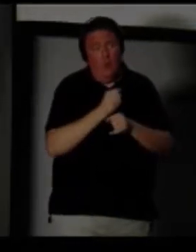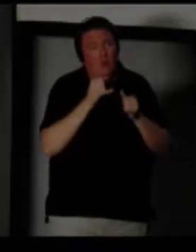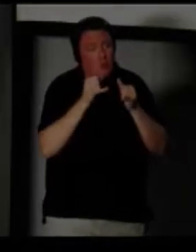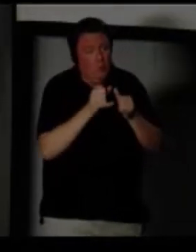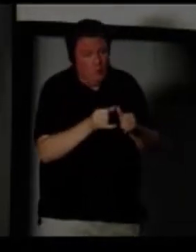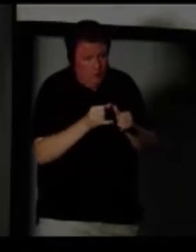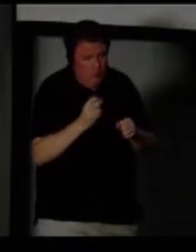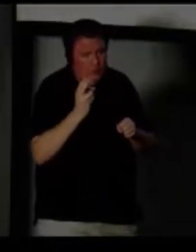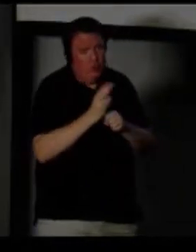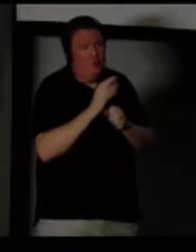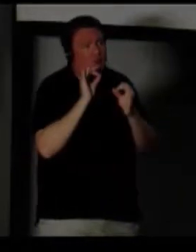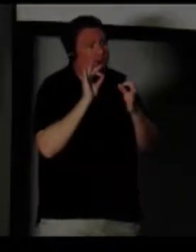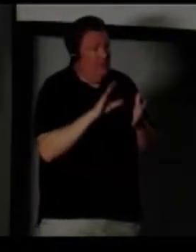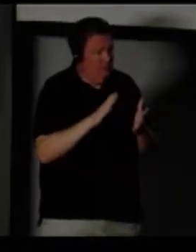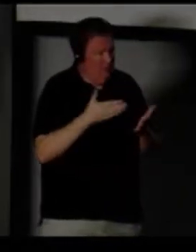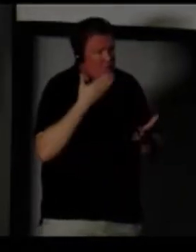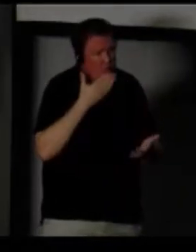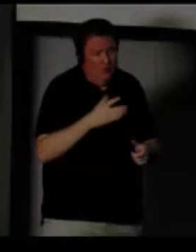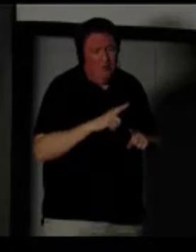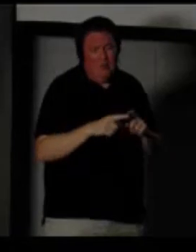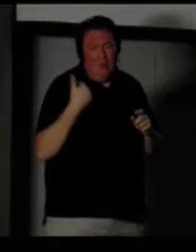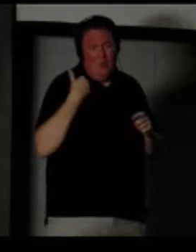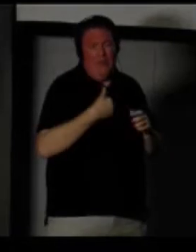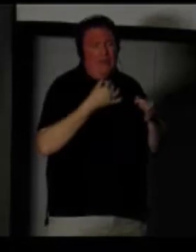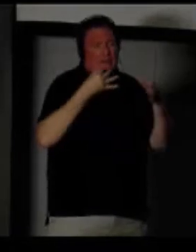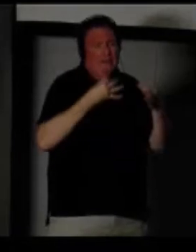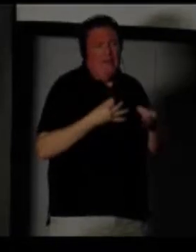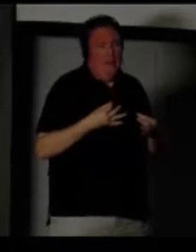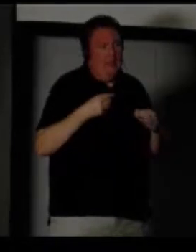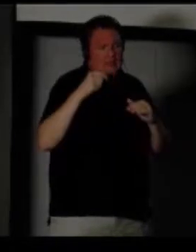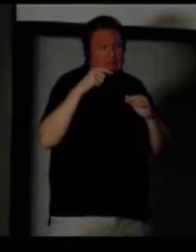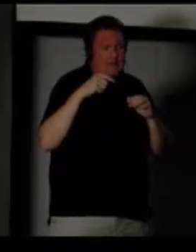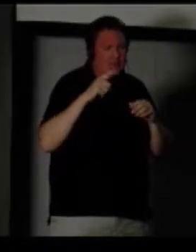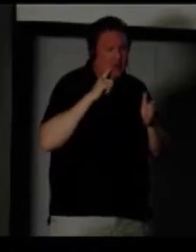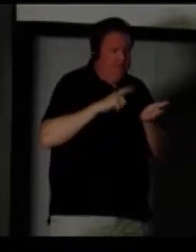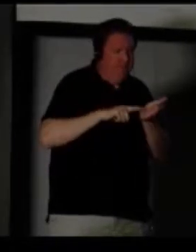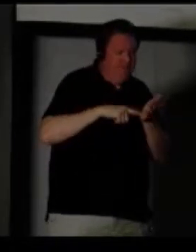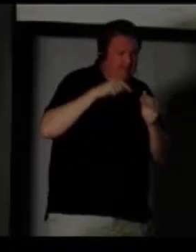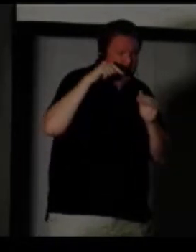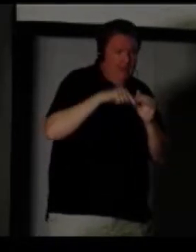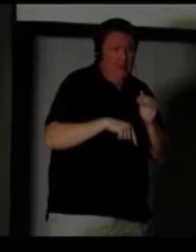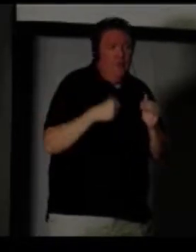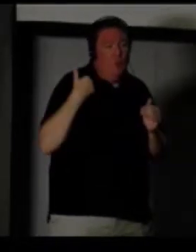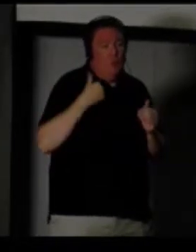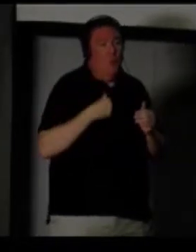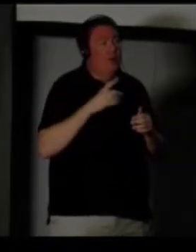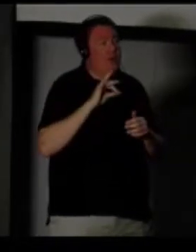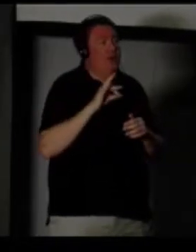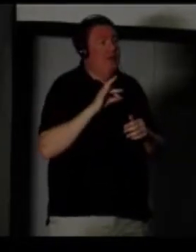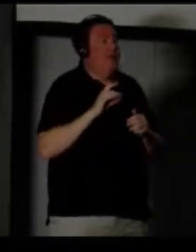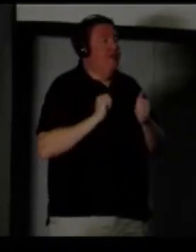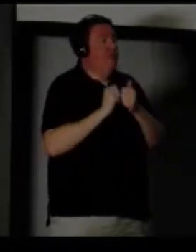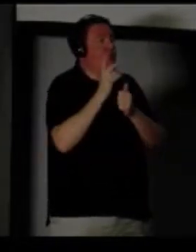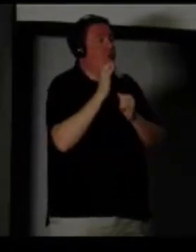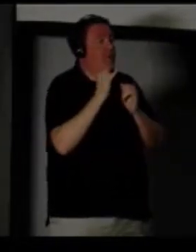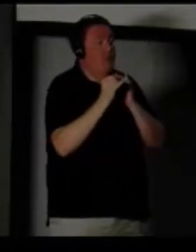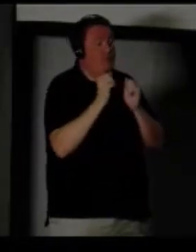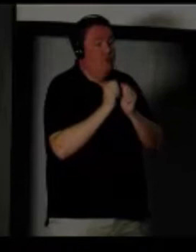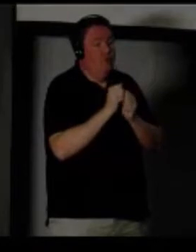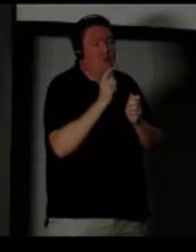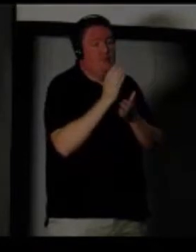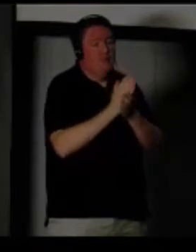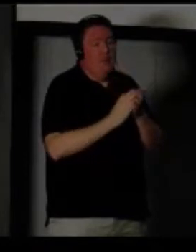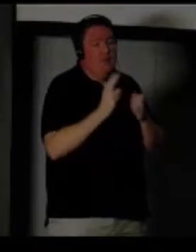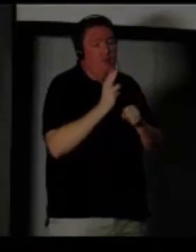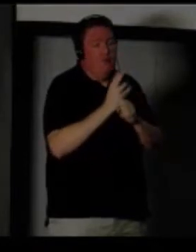we decided to go a bit deeper, and we took a random sample of users and we did follow-up interviews with them. And the first 3